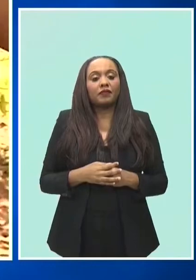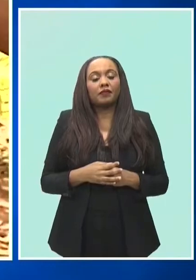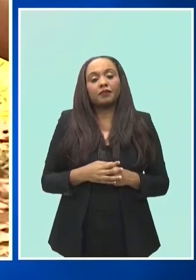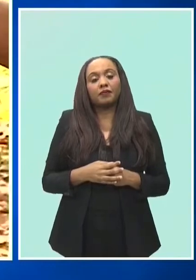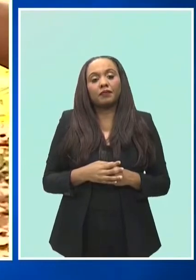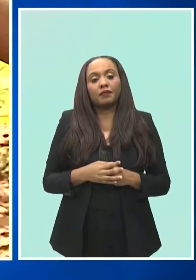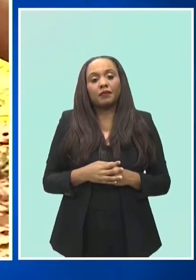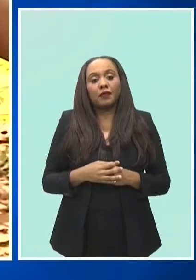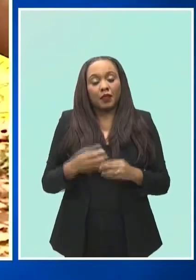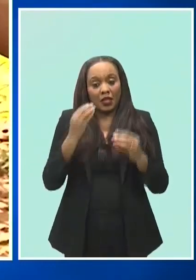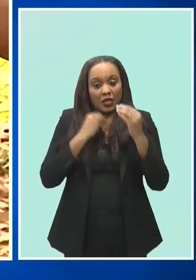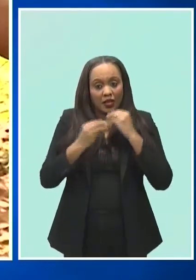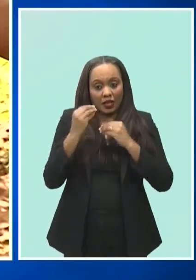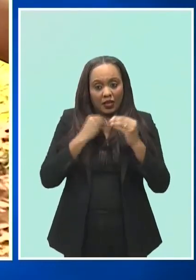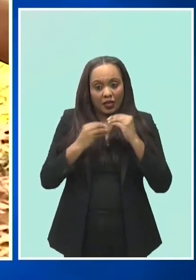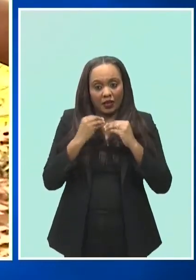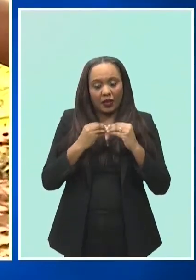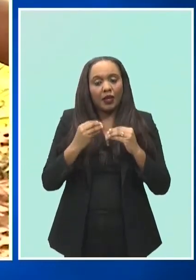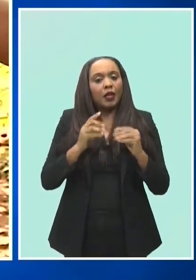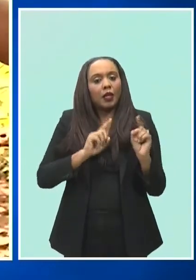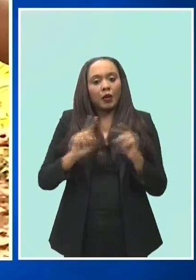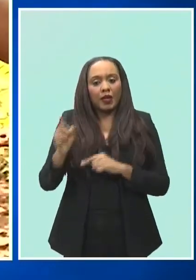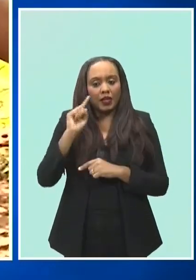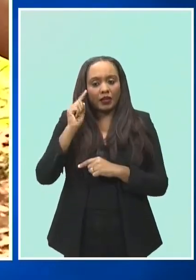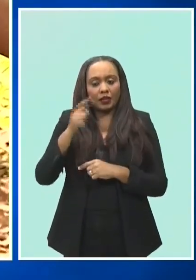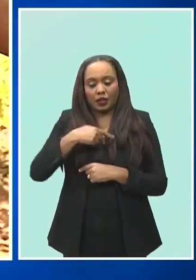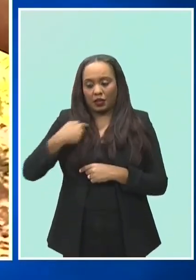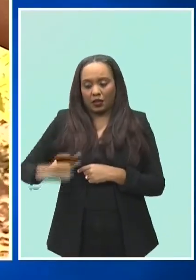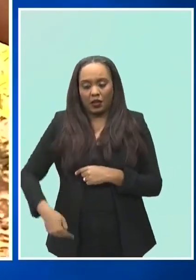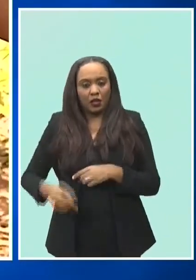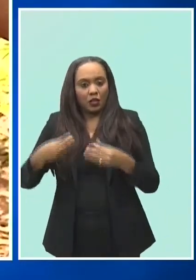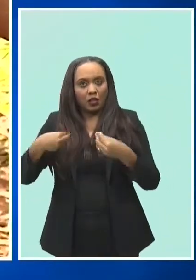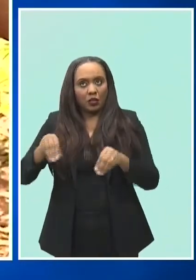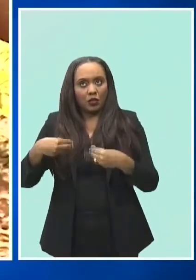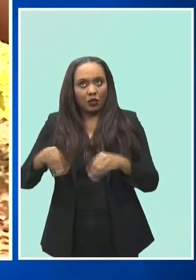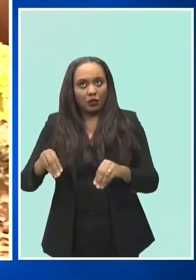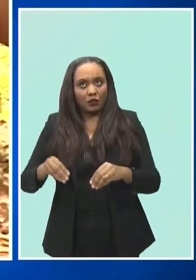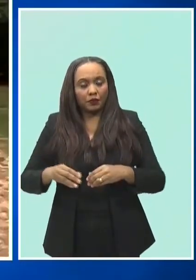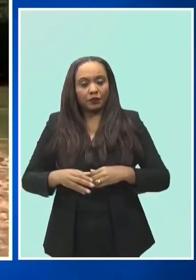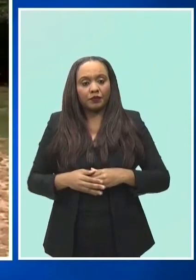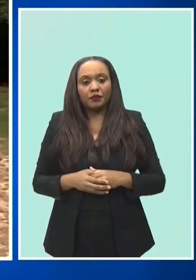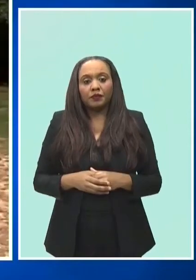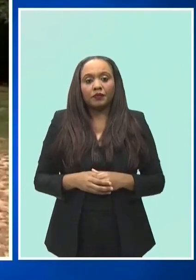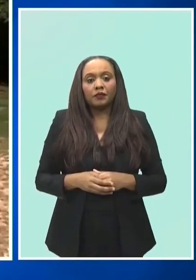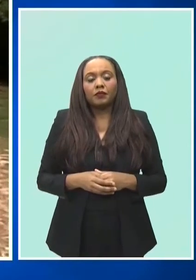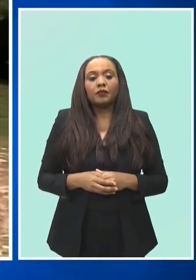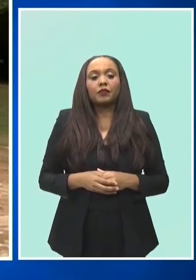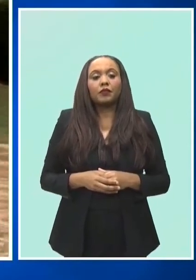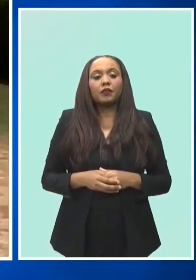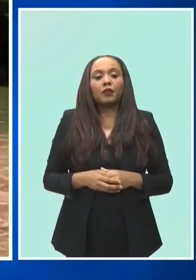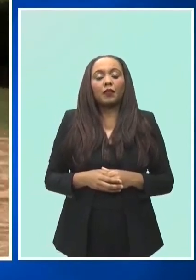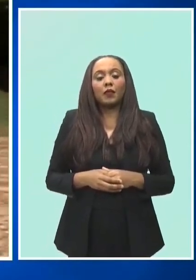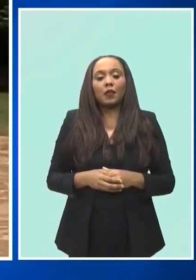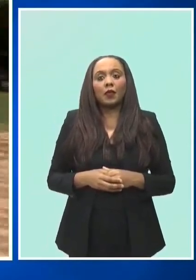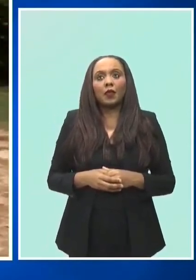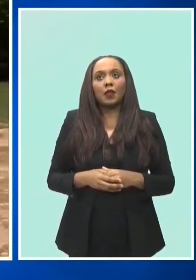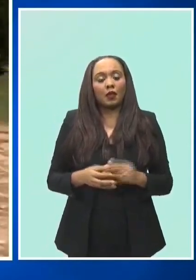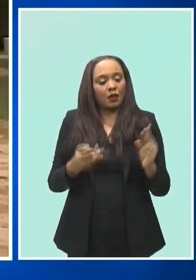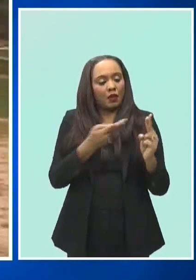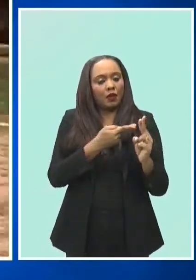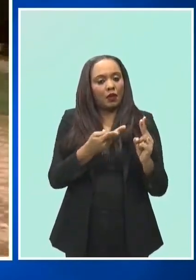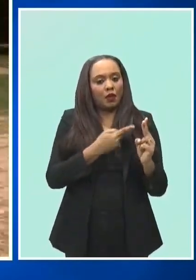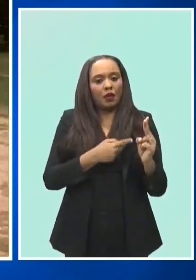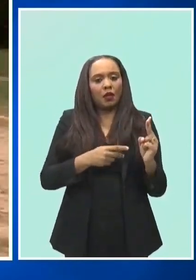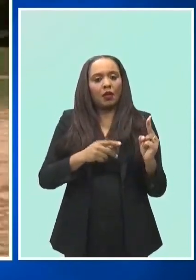they go drop it in a Chinese shop now. He said they come from drop some tortillas. The suspects, a pair of teenagers